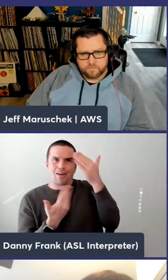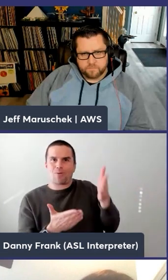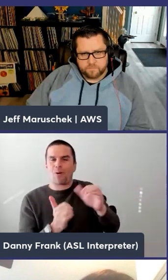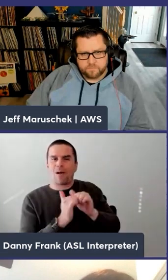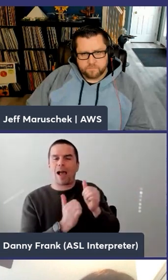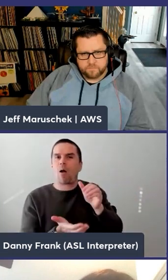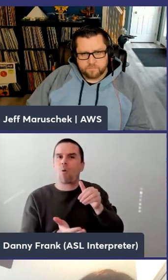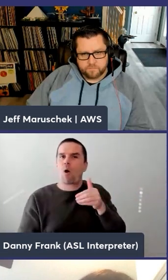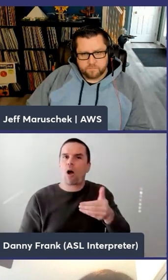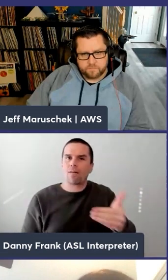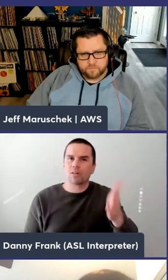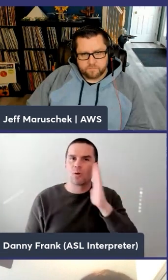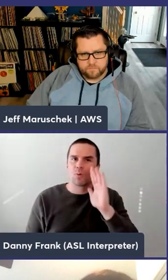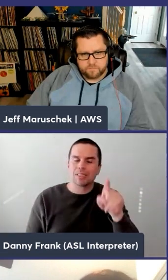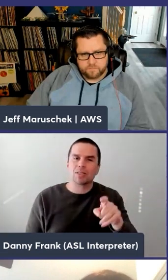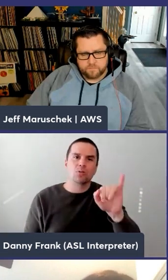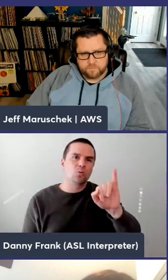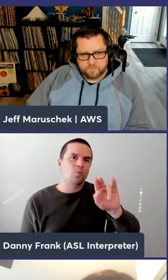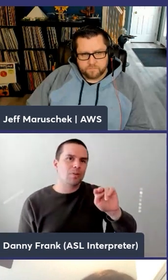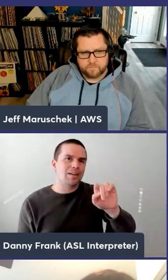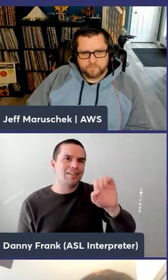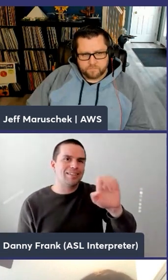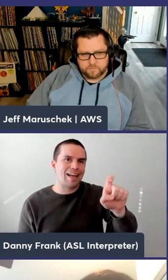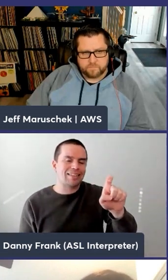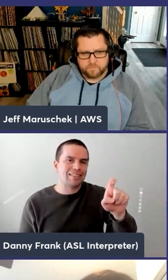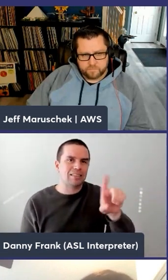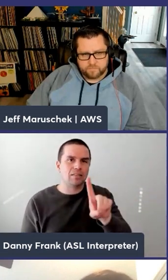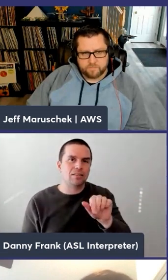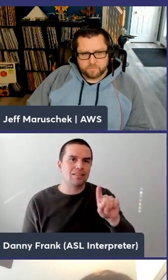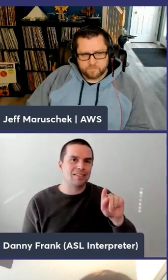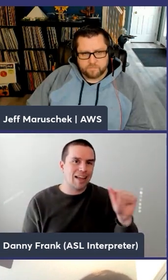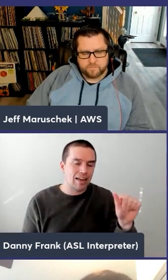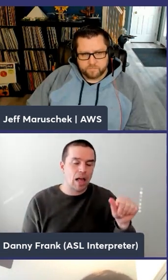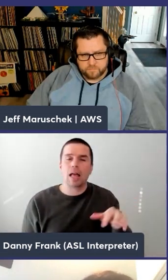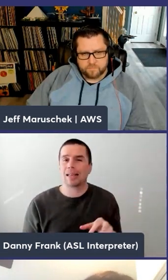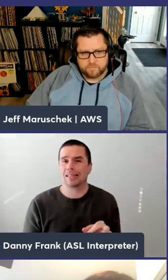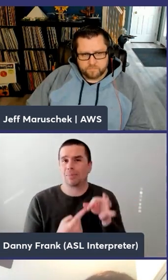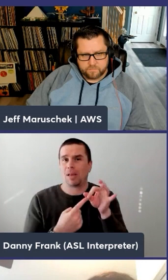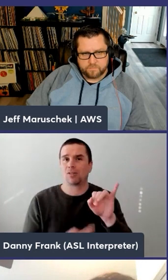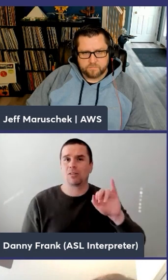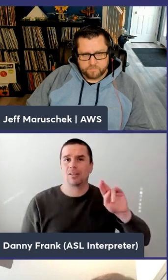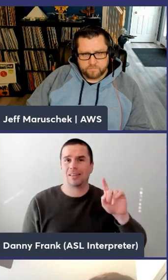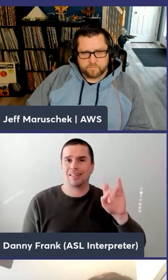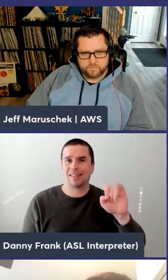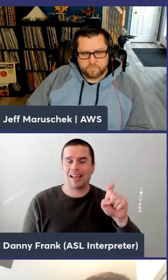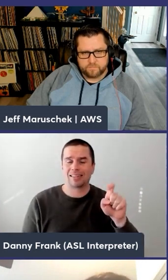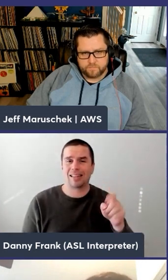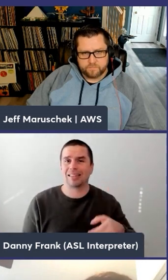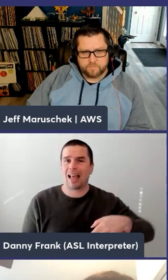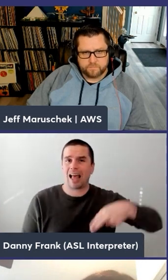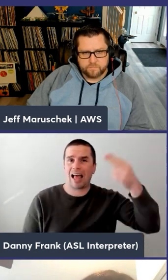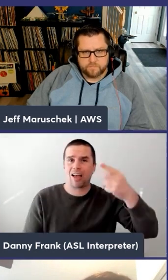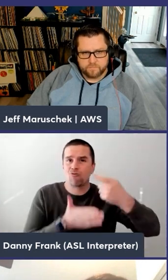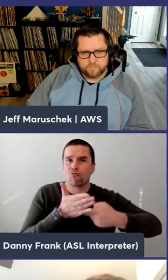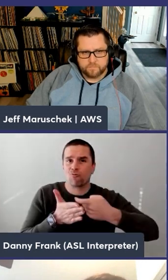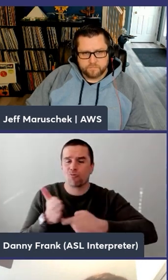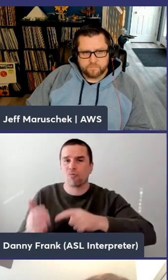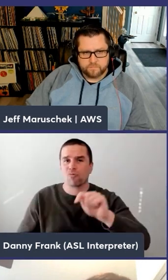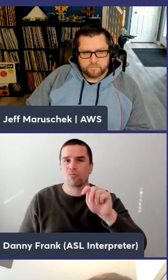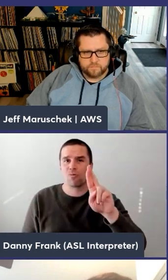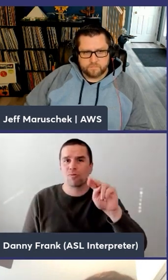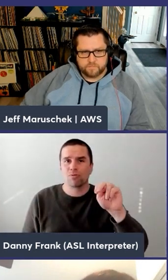indexing data, especially when it comes to data that is very high in transactions, like thinking Kinesis